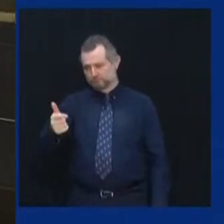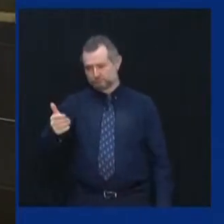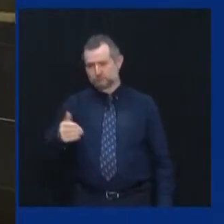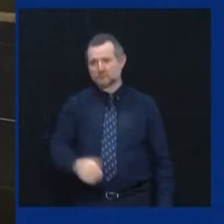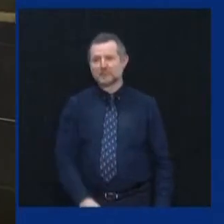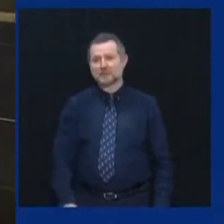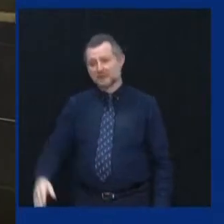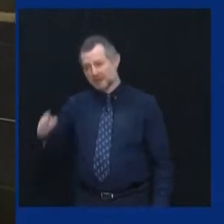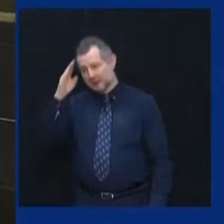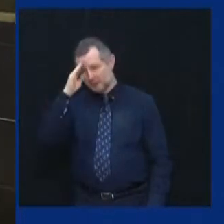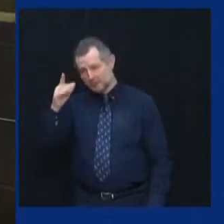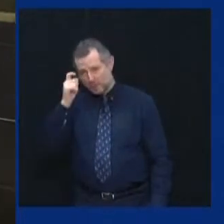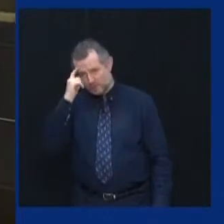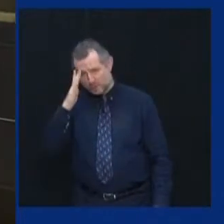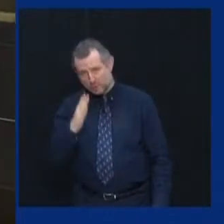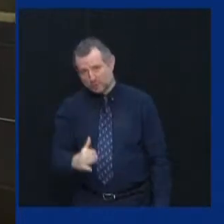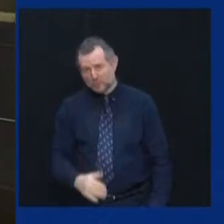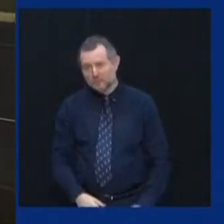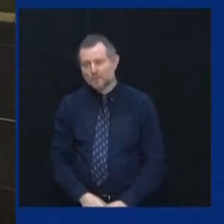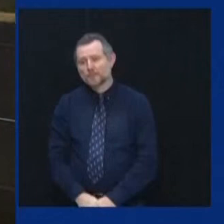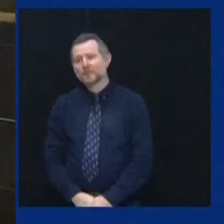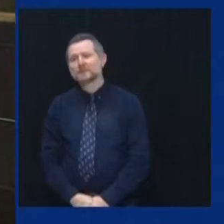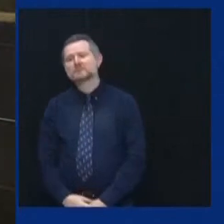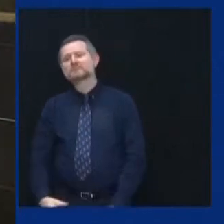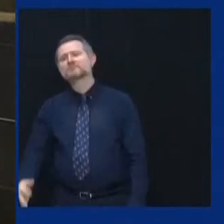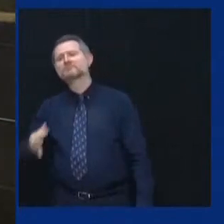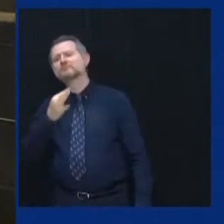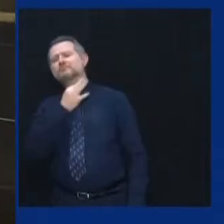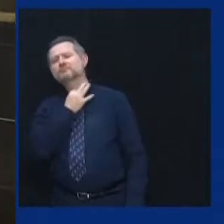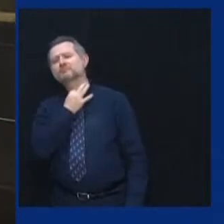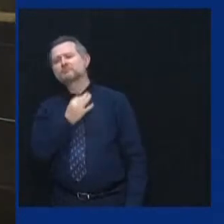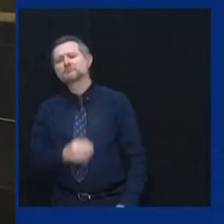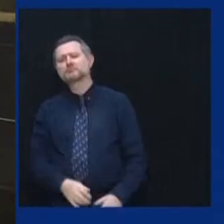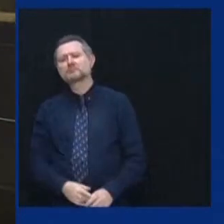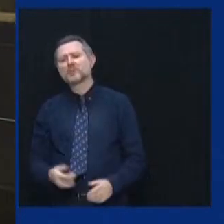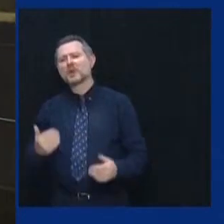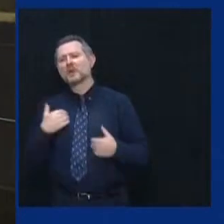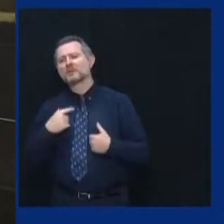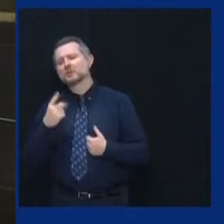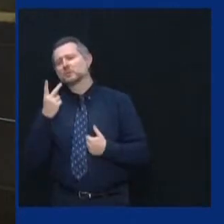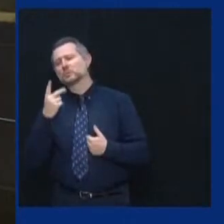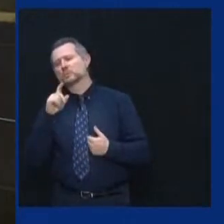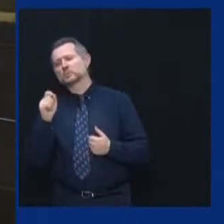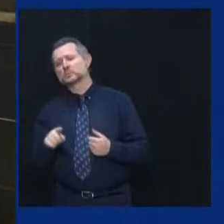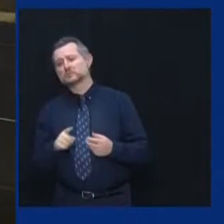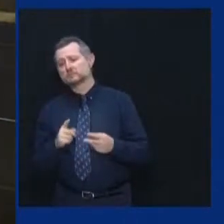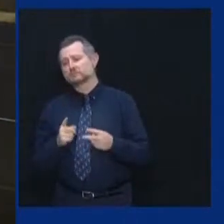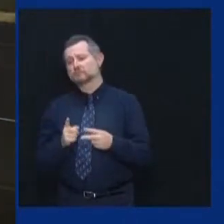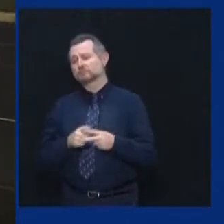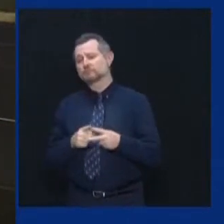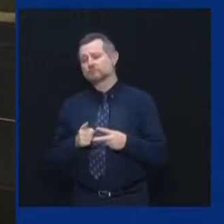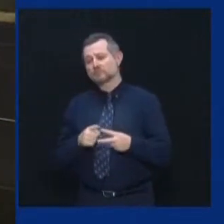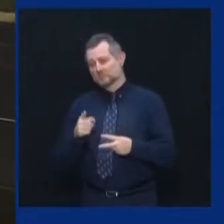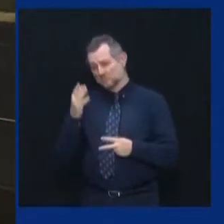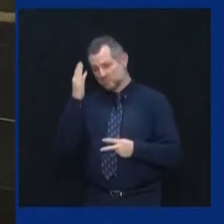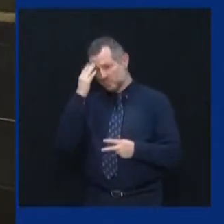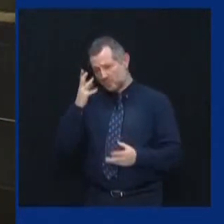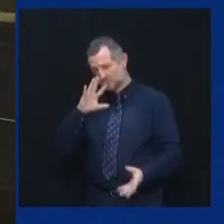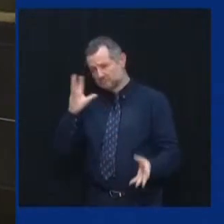Hi, Governor. Just was curious, 2 questions. First, do you have the total number of people